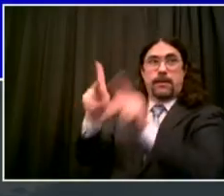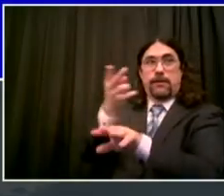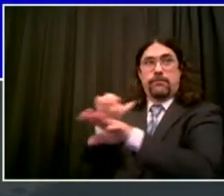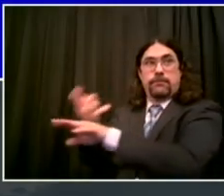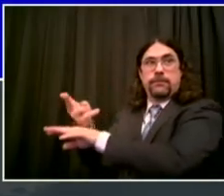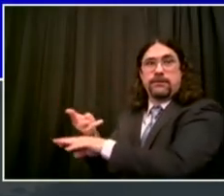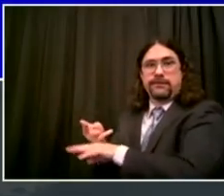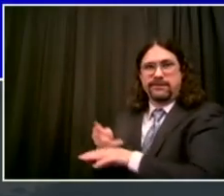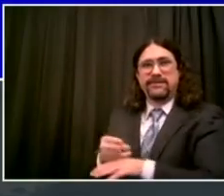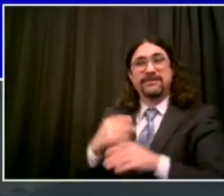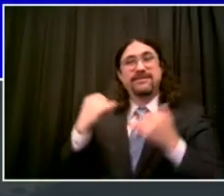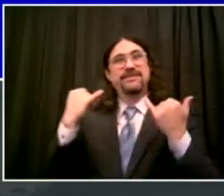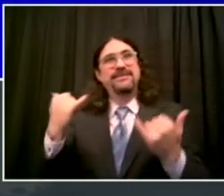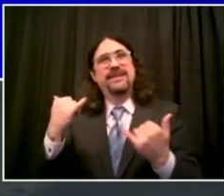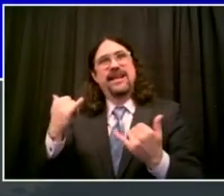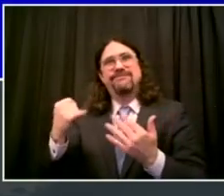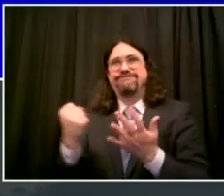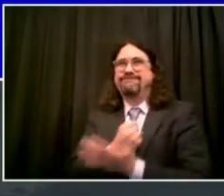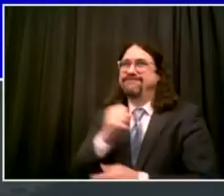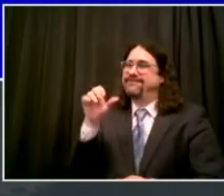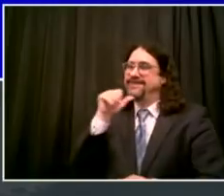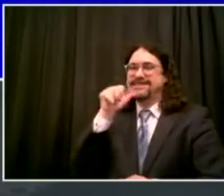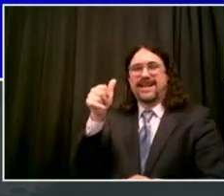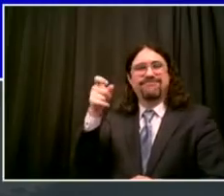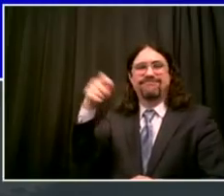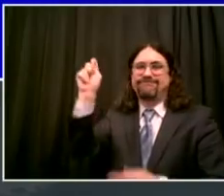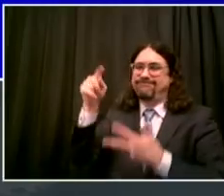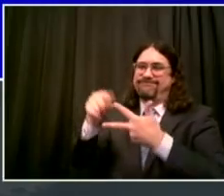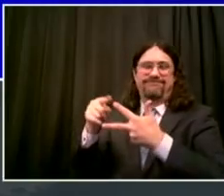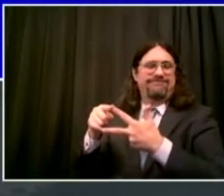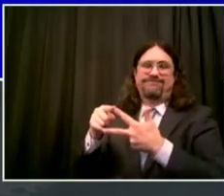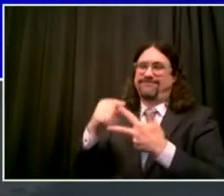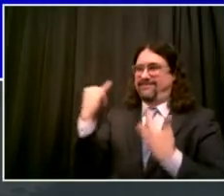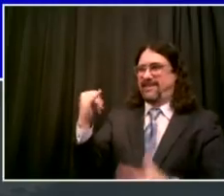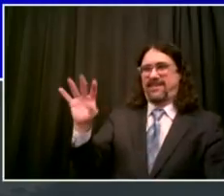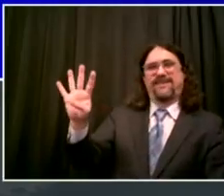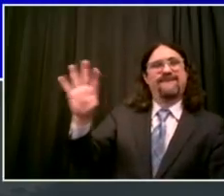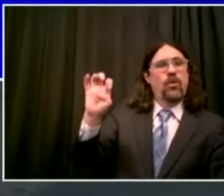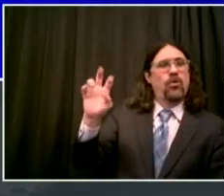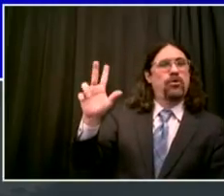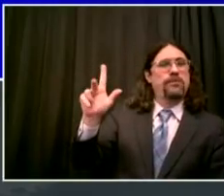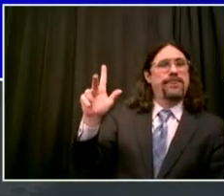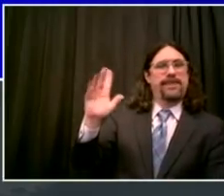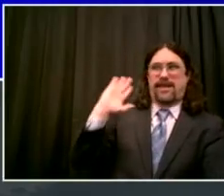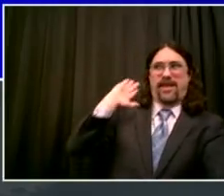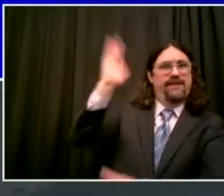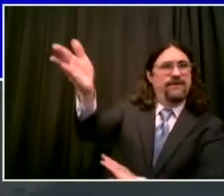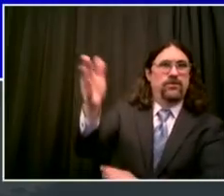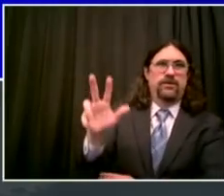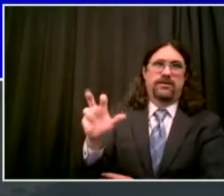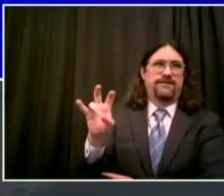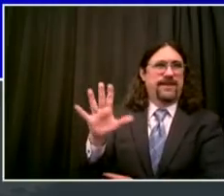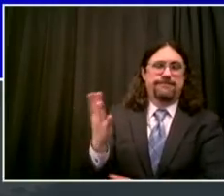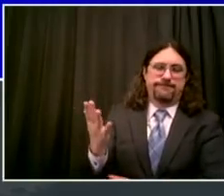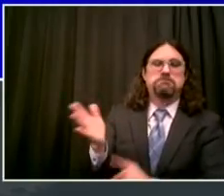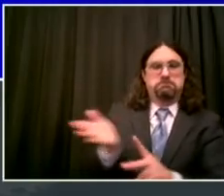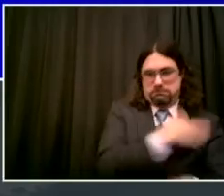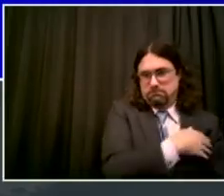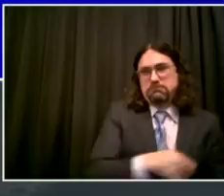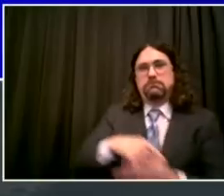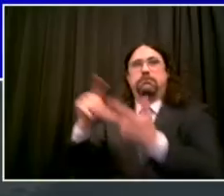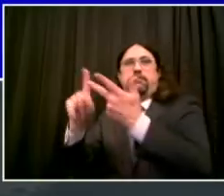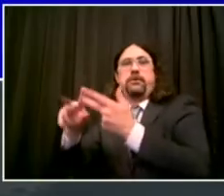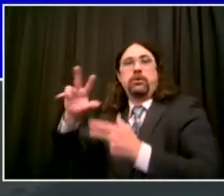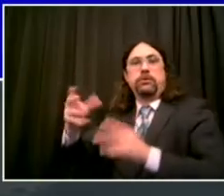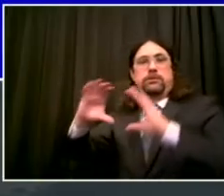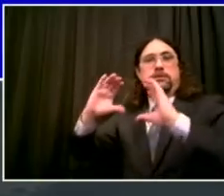will come together. And then indicator 3, percentage of people tested citywide tested positive for COVID-19. That